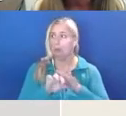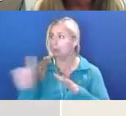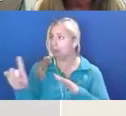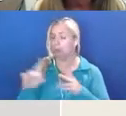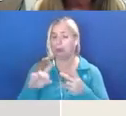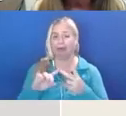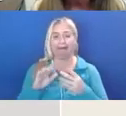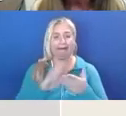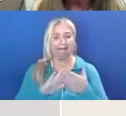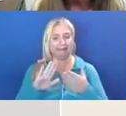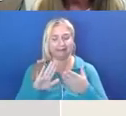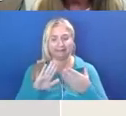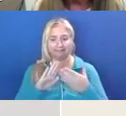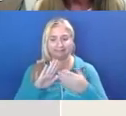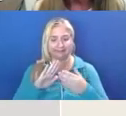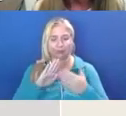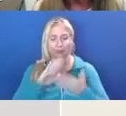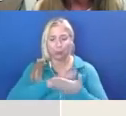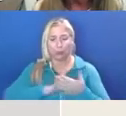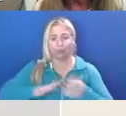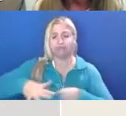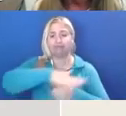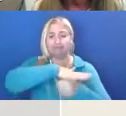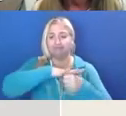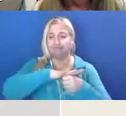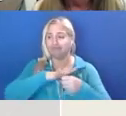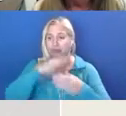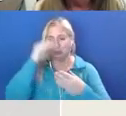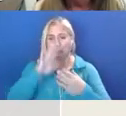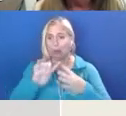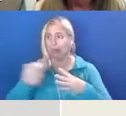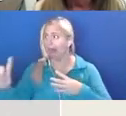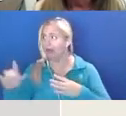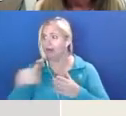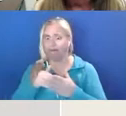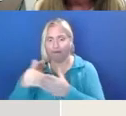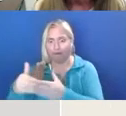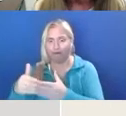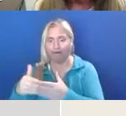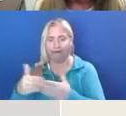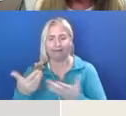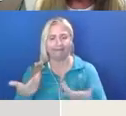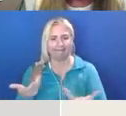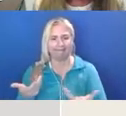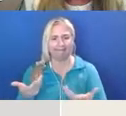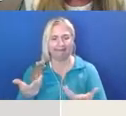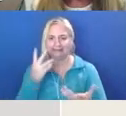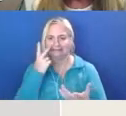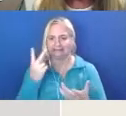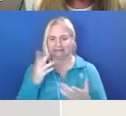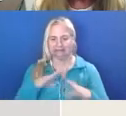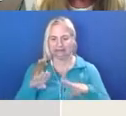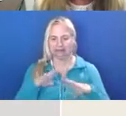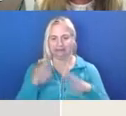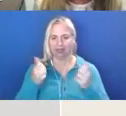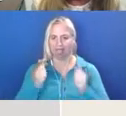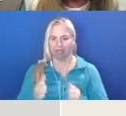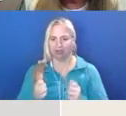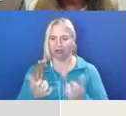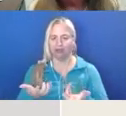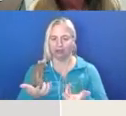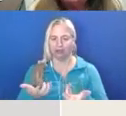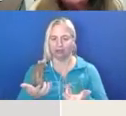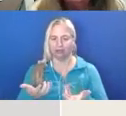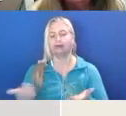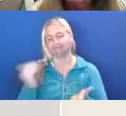often. And the behavior deteriorated, as you can see. And so this is also going to be held for the